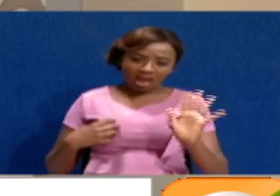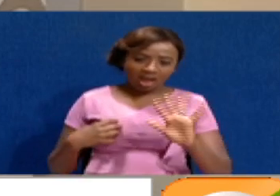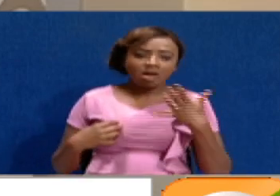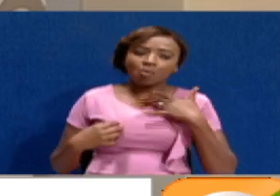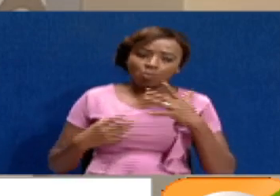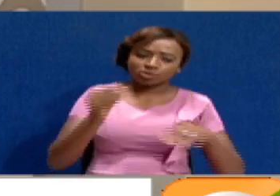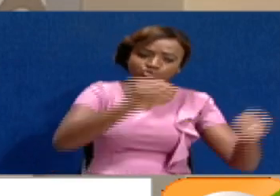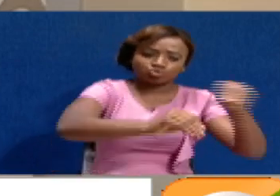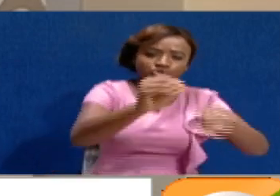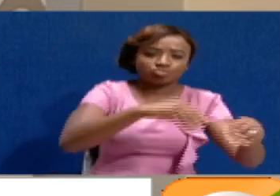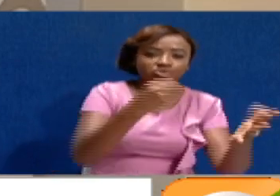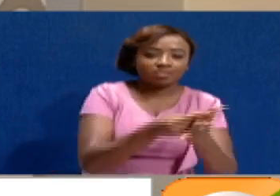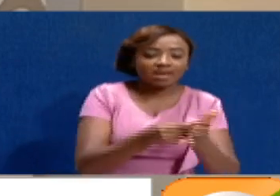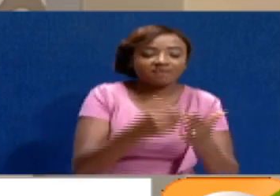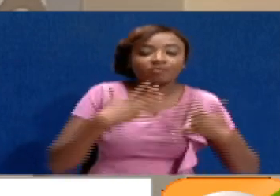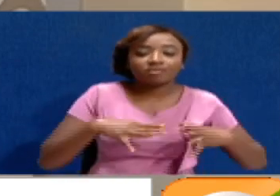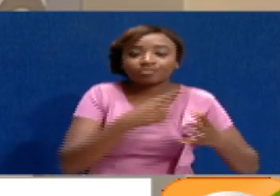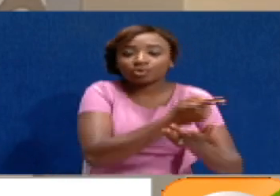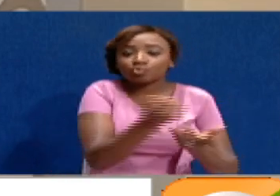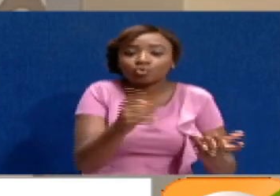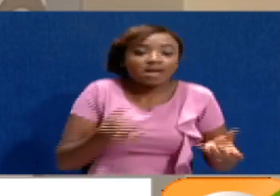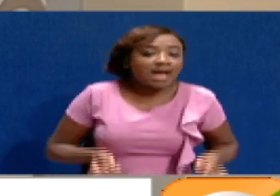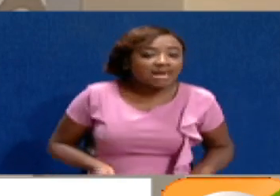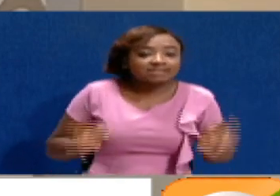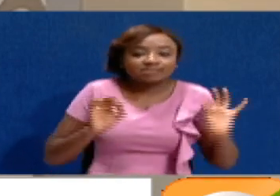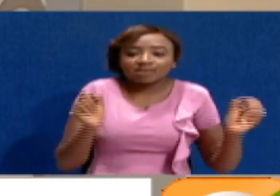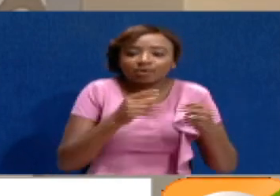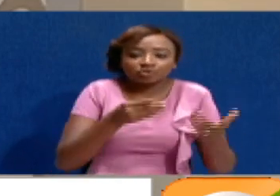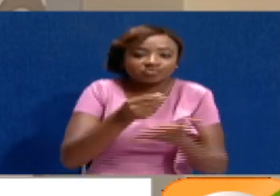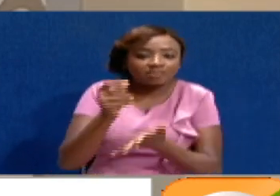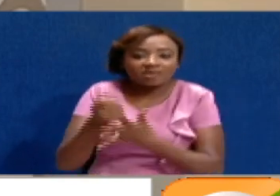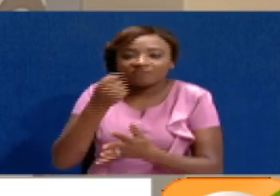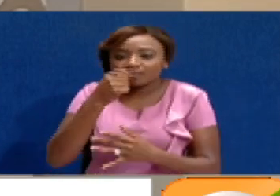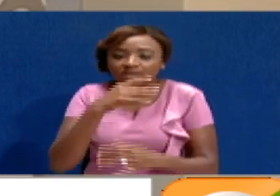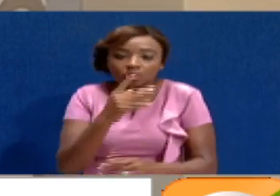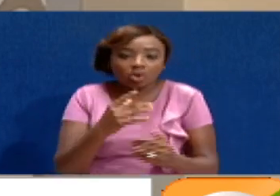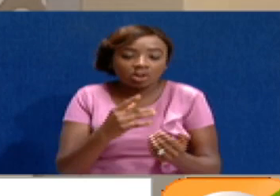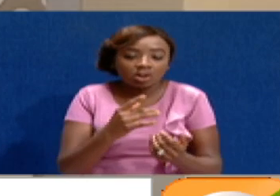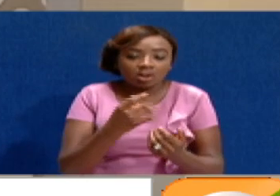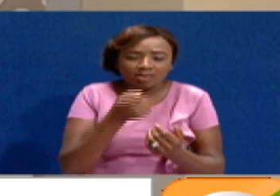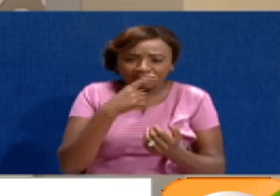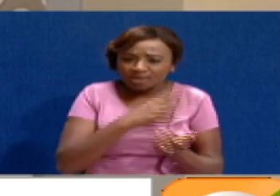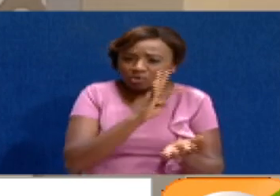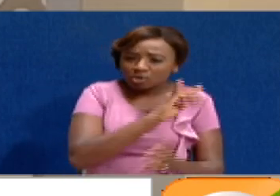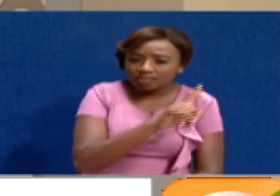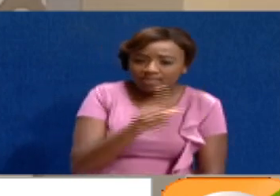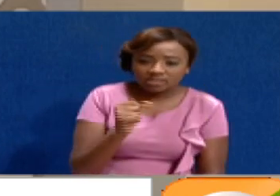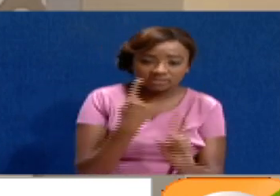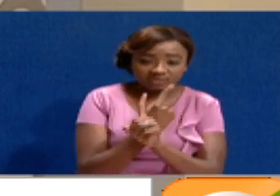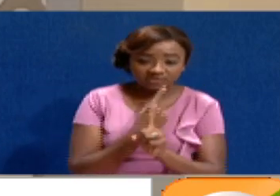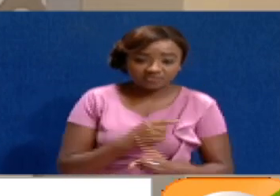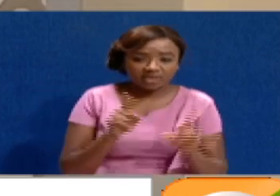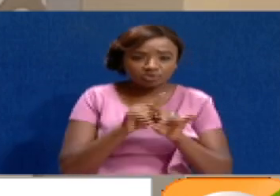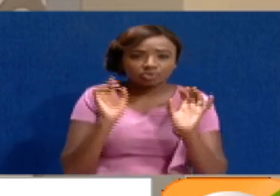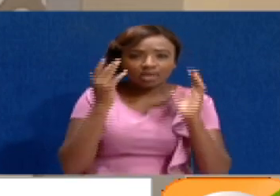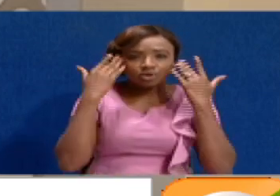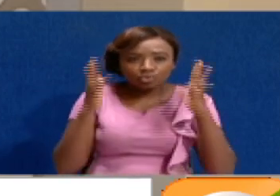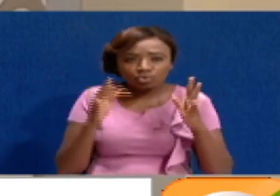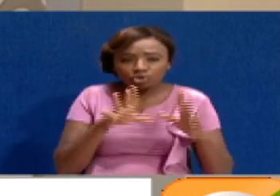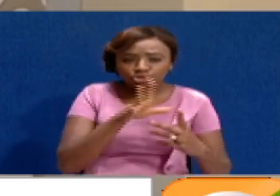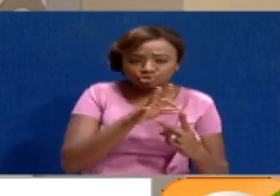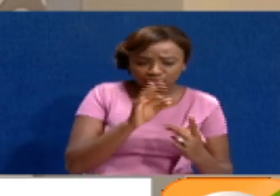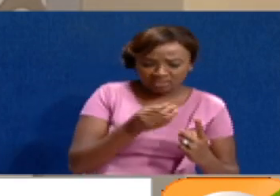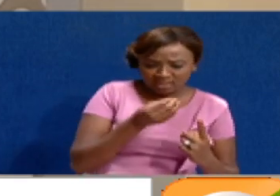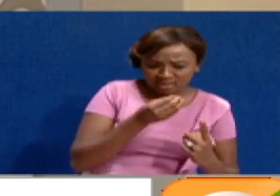next for loved ones who cannot afford healthcare in this country or who have to make the impossible choice between the next